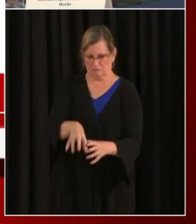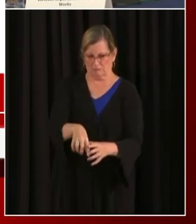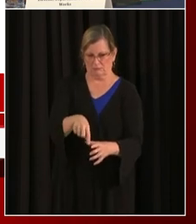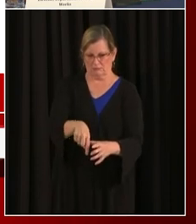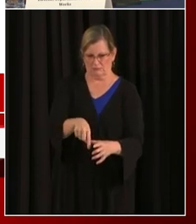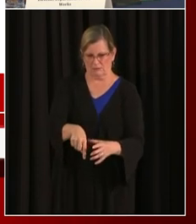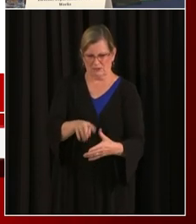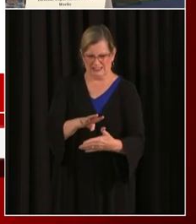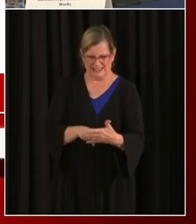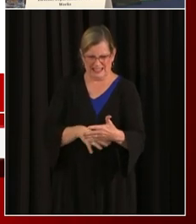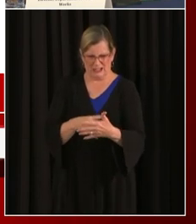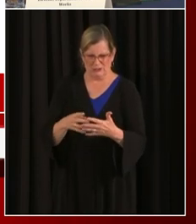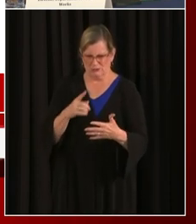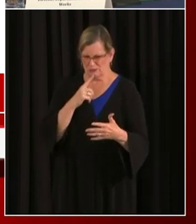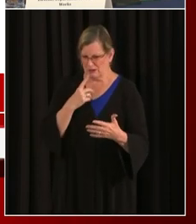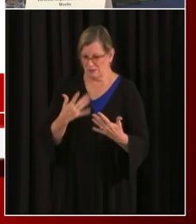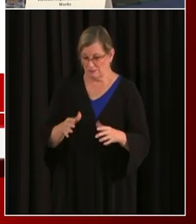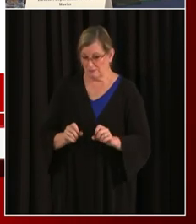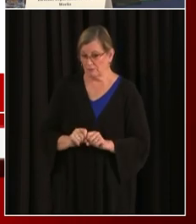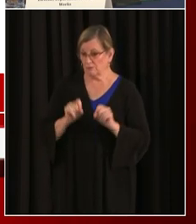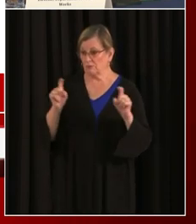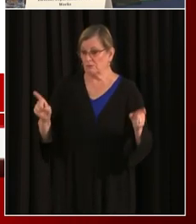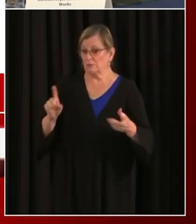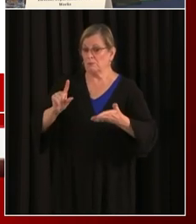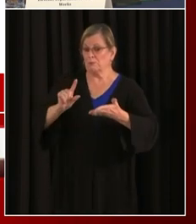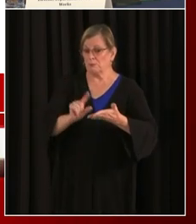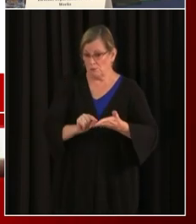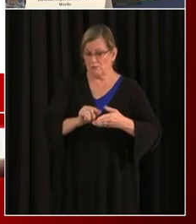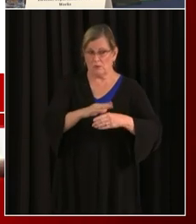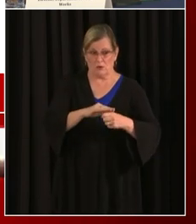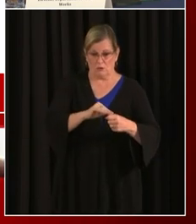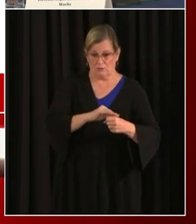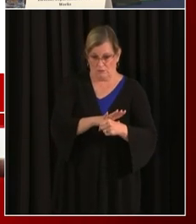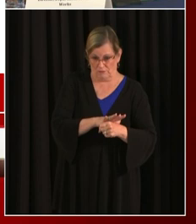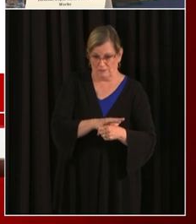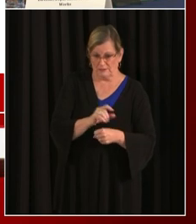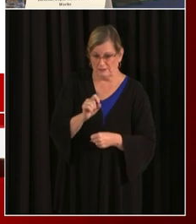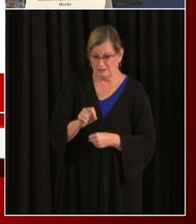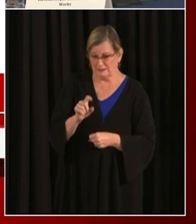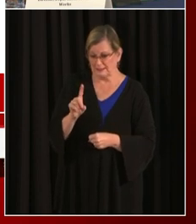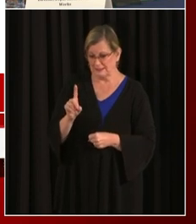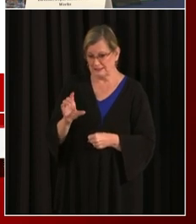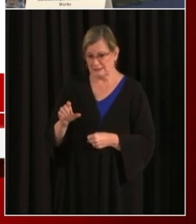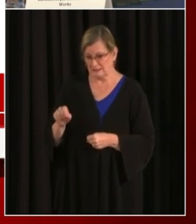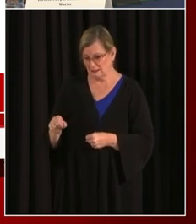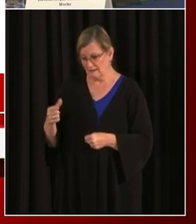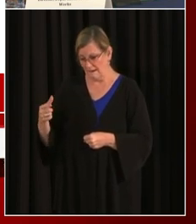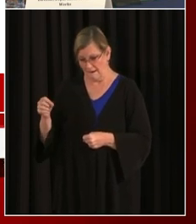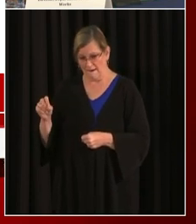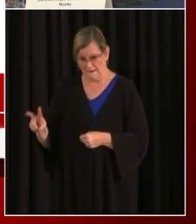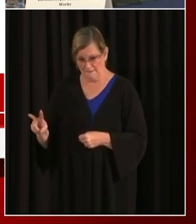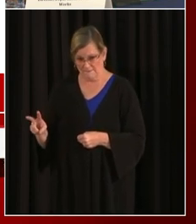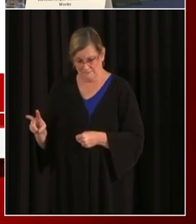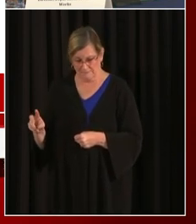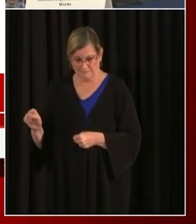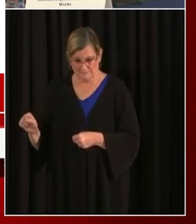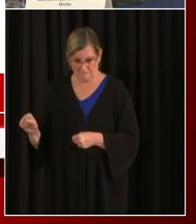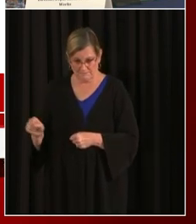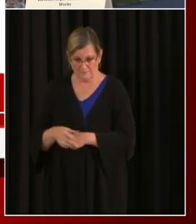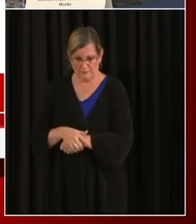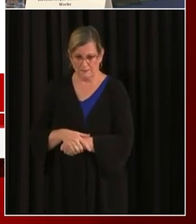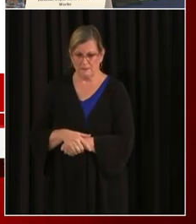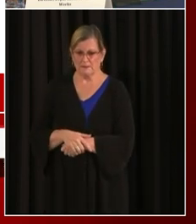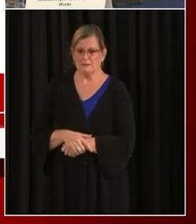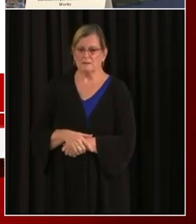schedule is out. It's on coronavirus.dc.gov as well as here on your screen. We are out at all of the additional